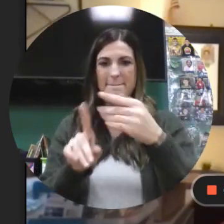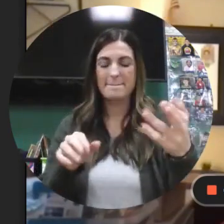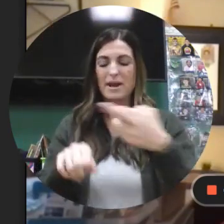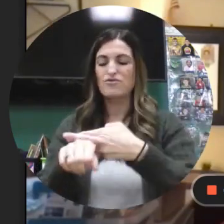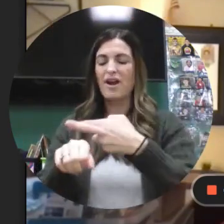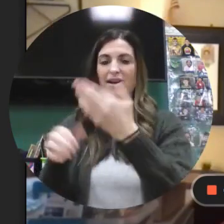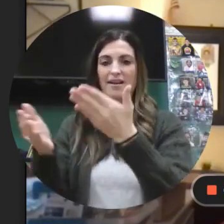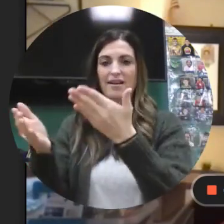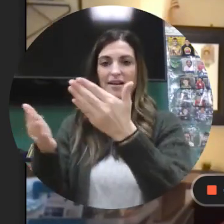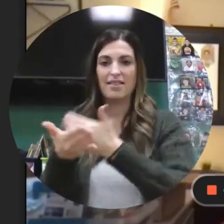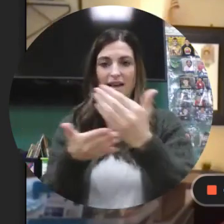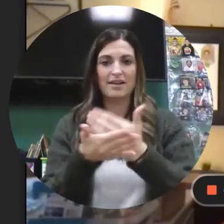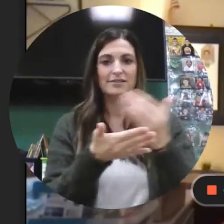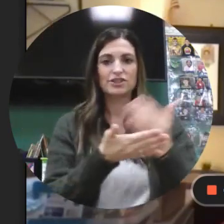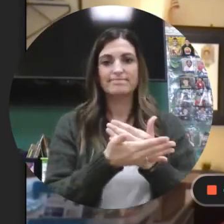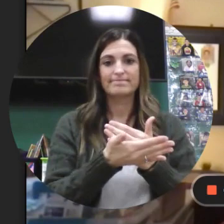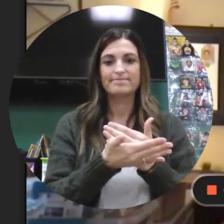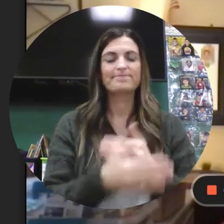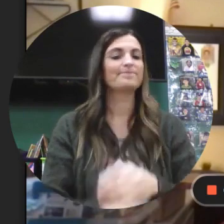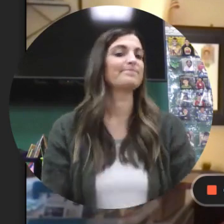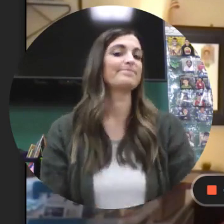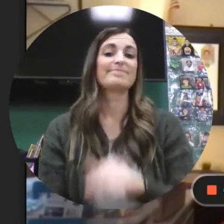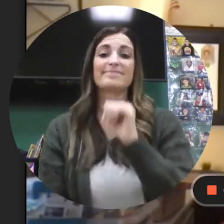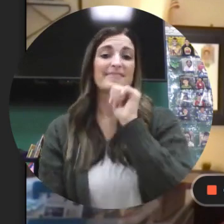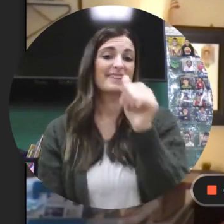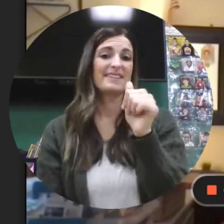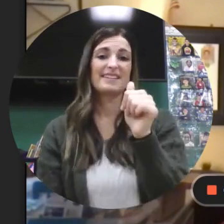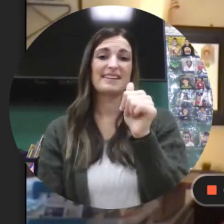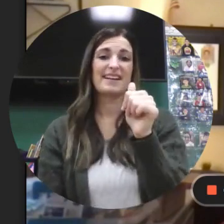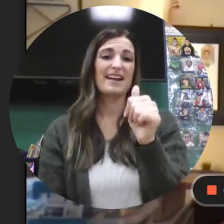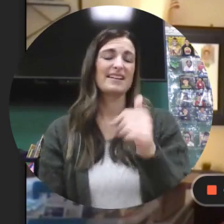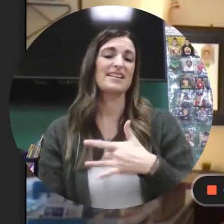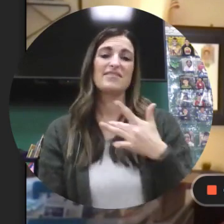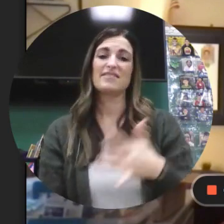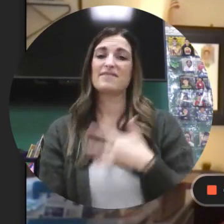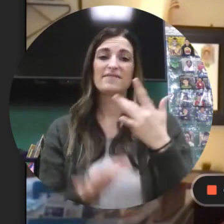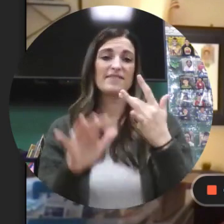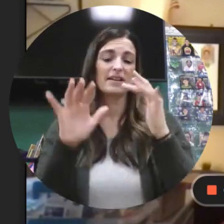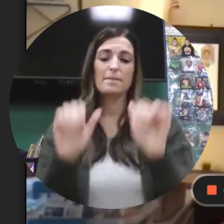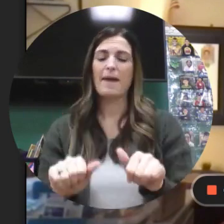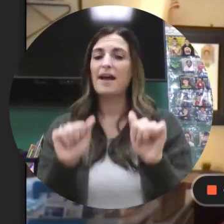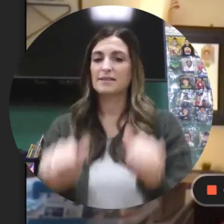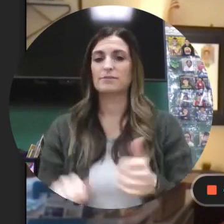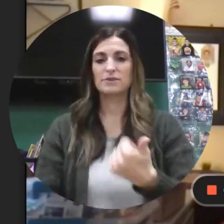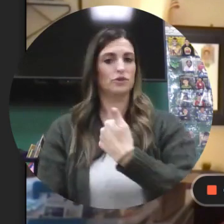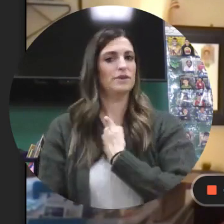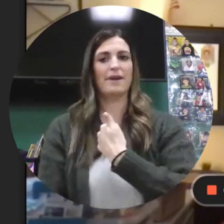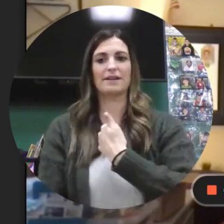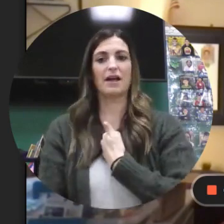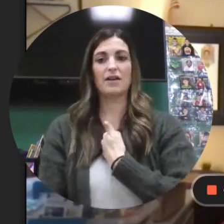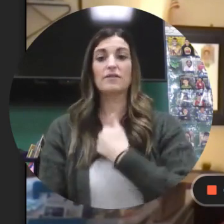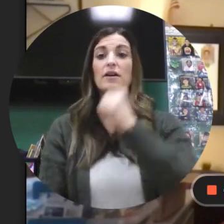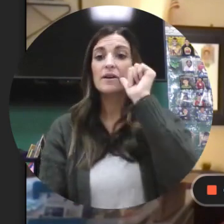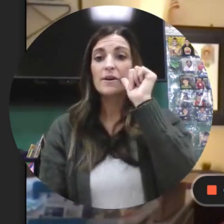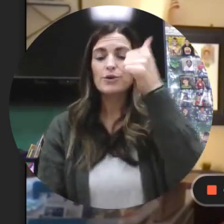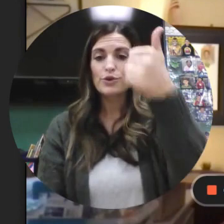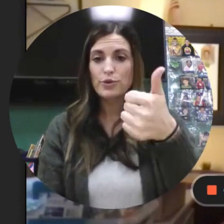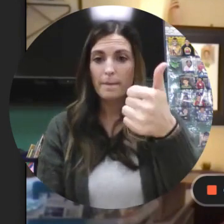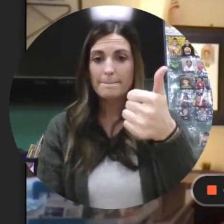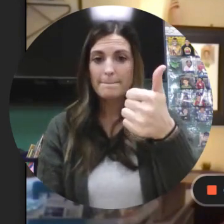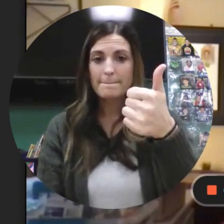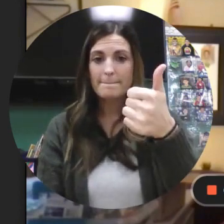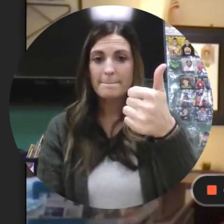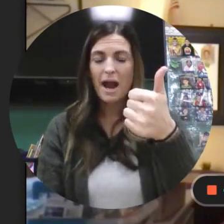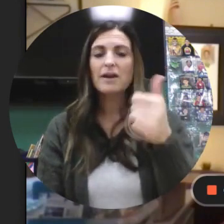them. I didn't get school at all, and it didn't even feel possible to be yourself. For tomorrow, I needed